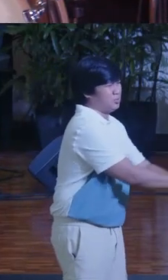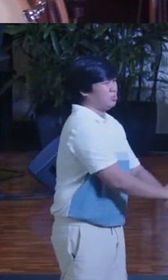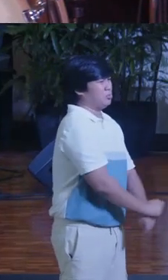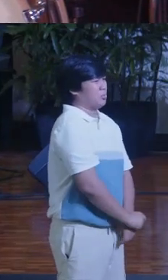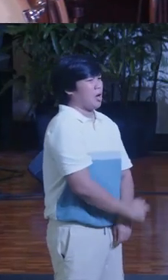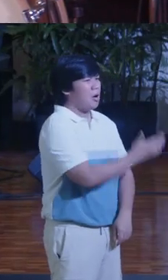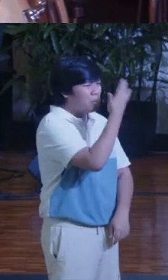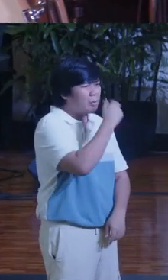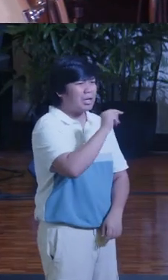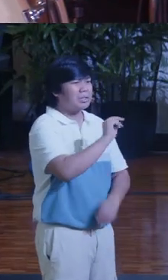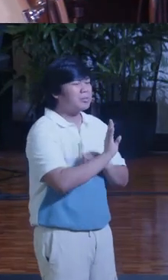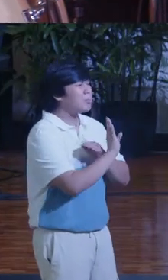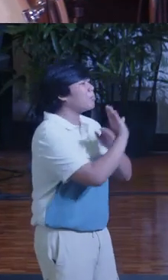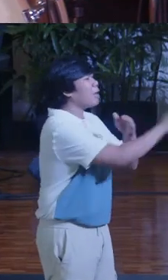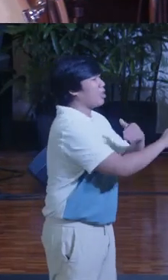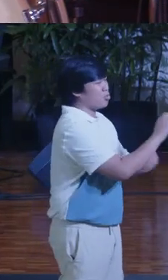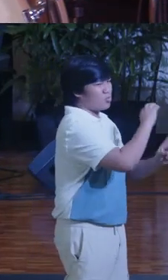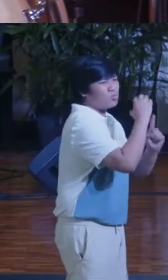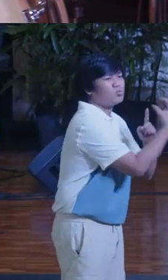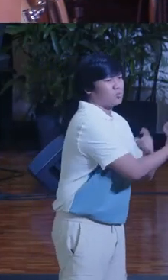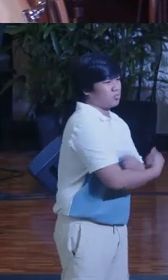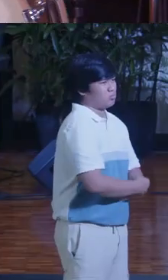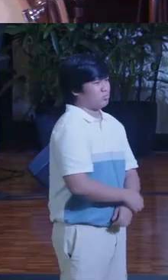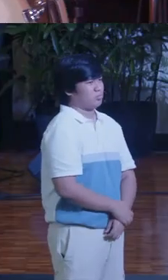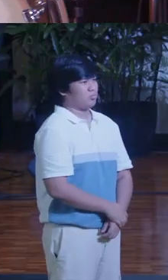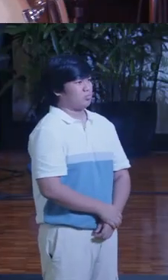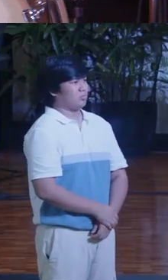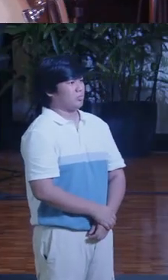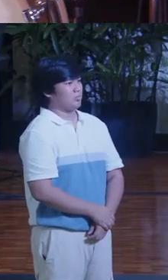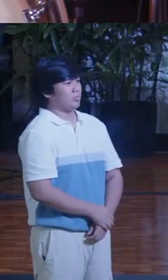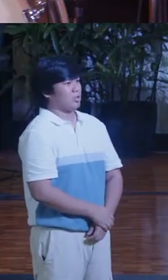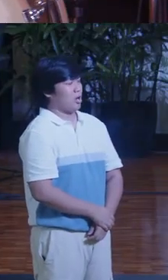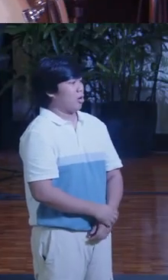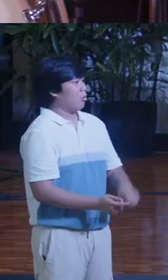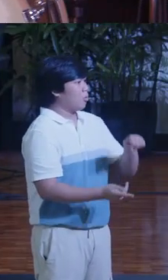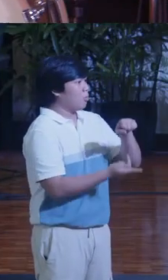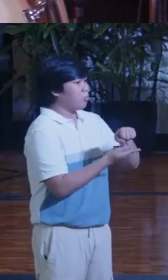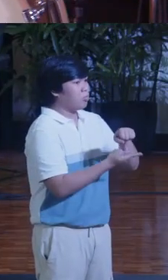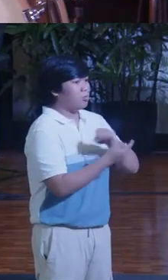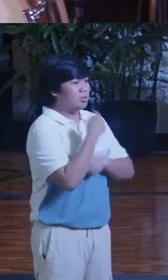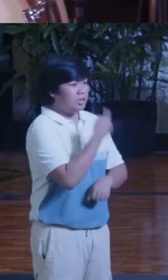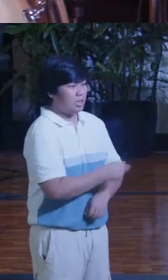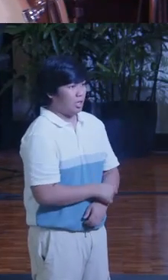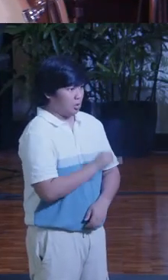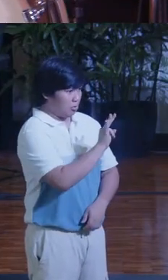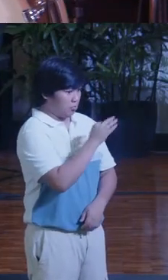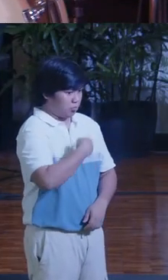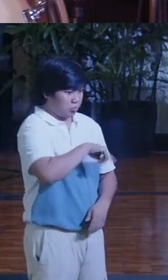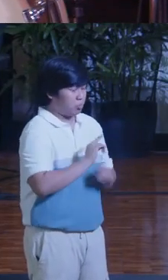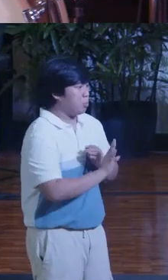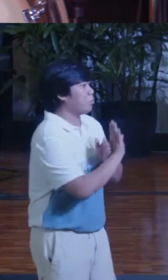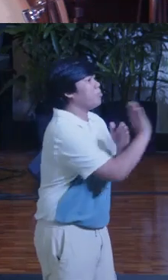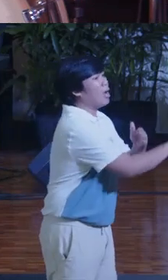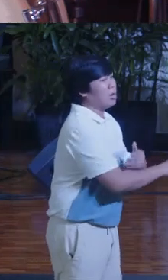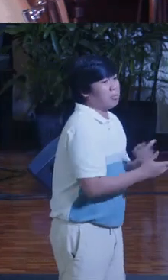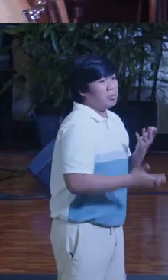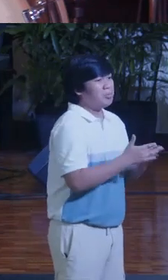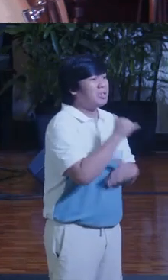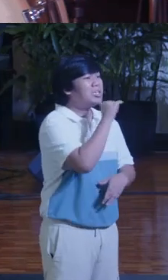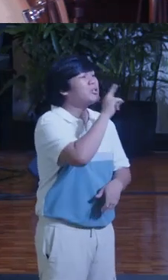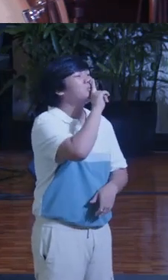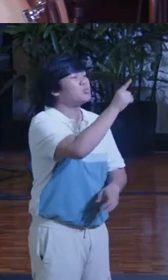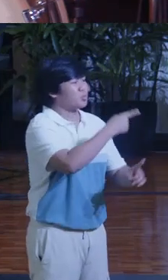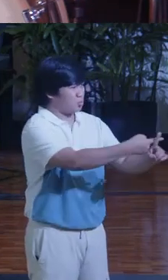am afraid I may have labored over you in vain. Natatakot ako na baka hindi kayo Kristiyano. Yun ang sinabi ni